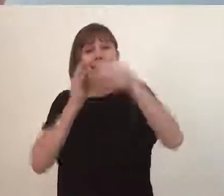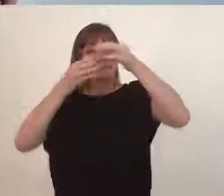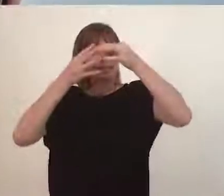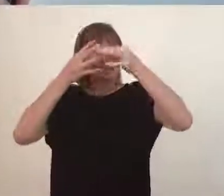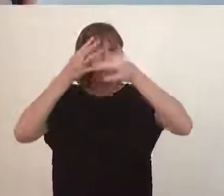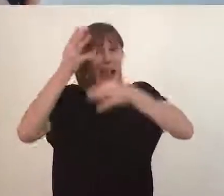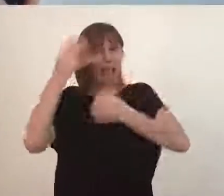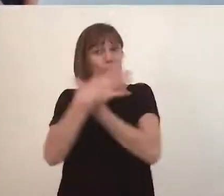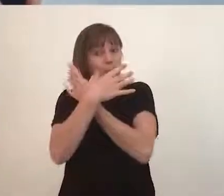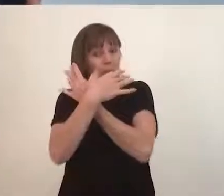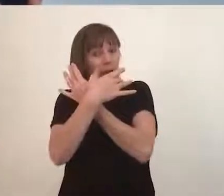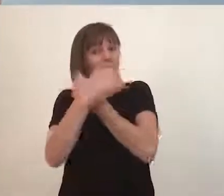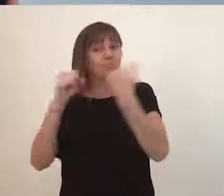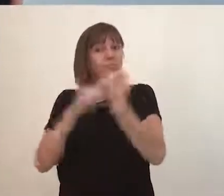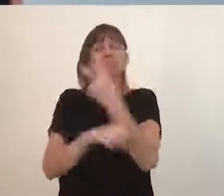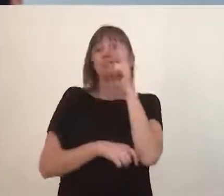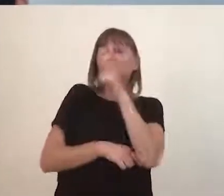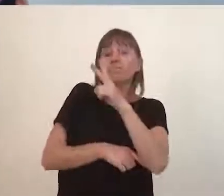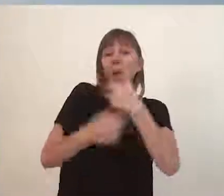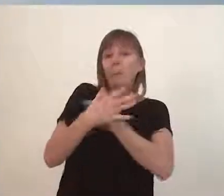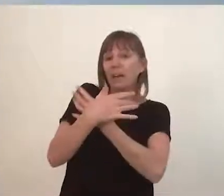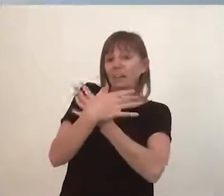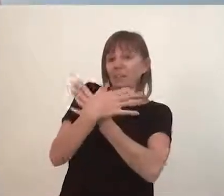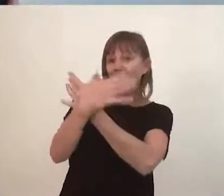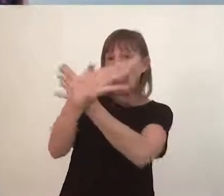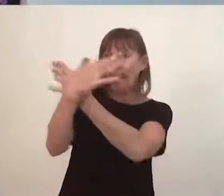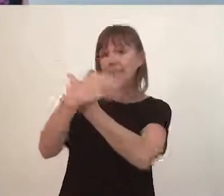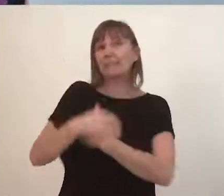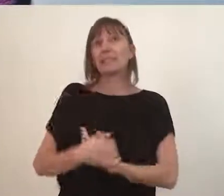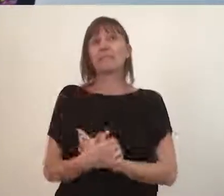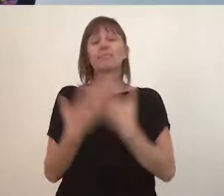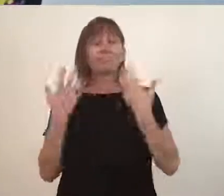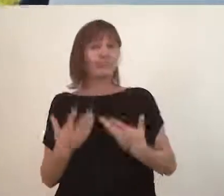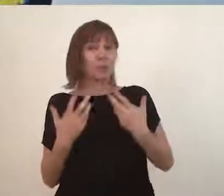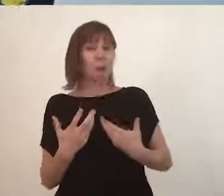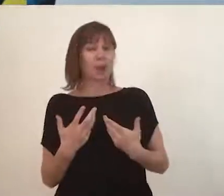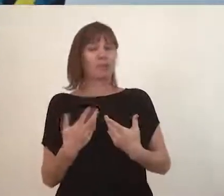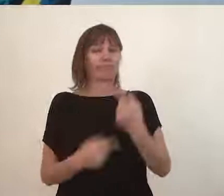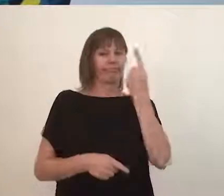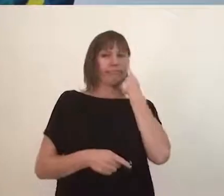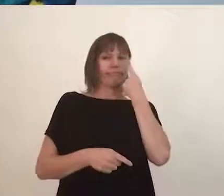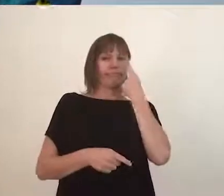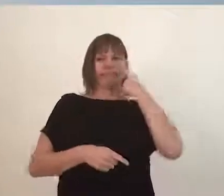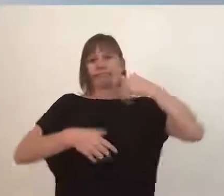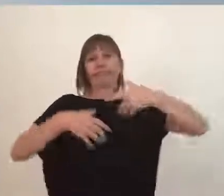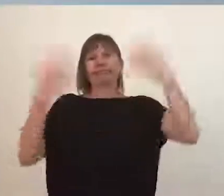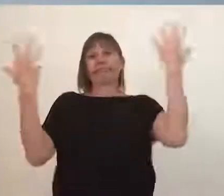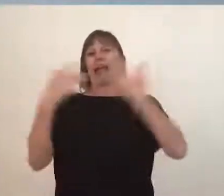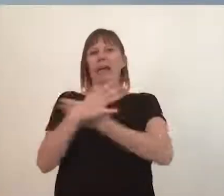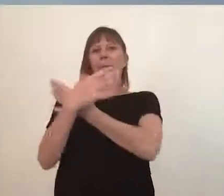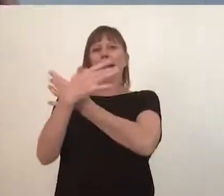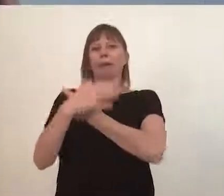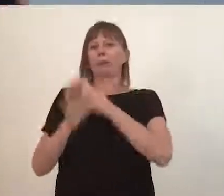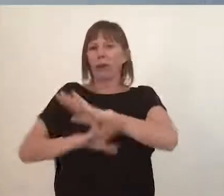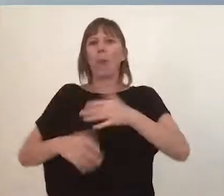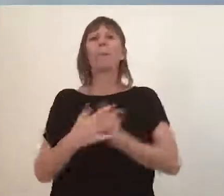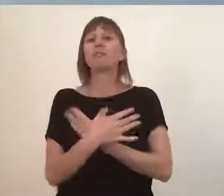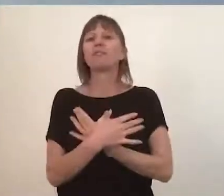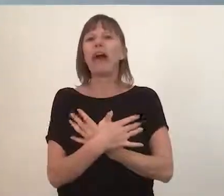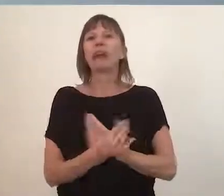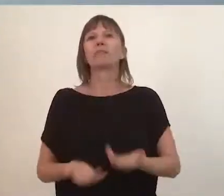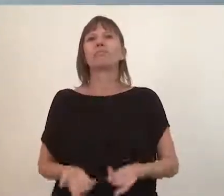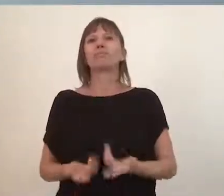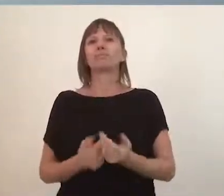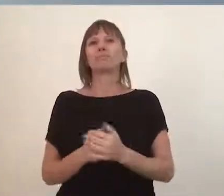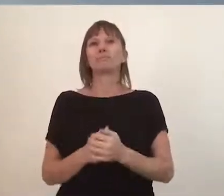struggle. So now I'm just adding details to the wings to really make them look like butterfly wings, because at the moment they just look like any